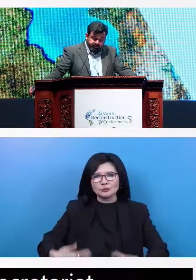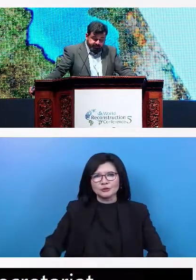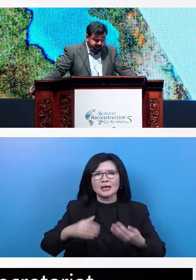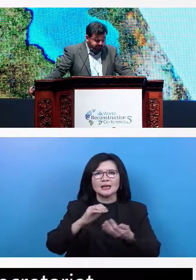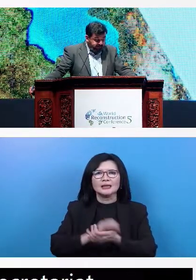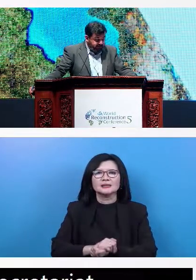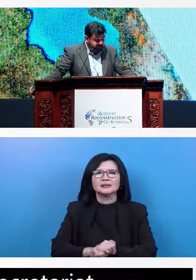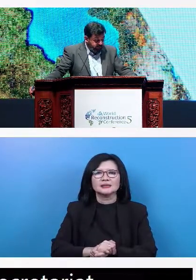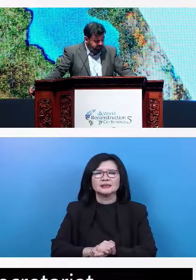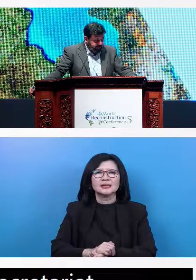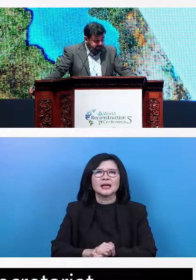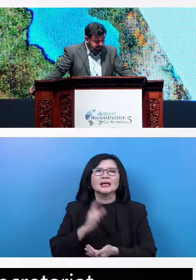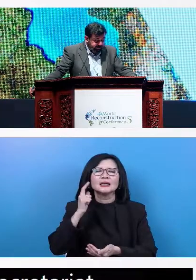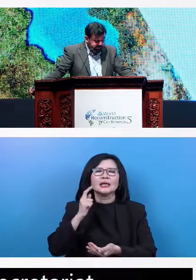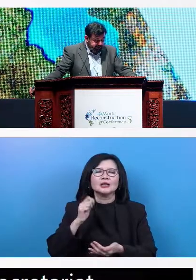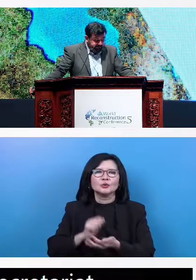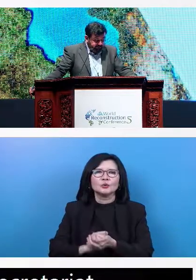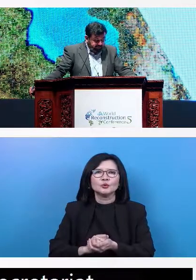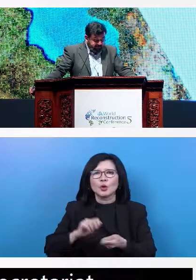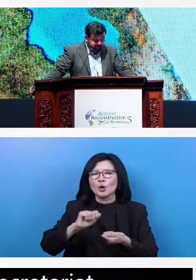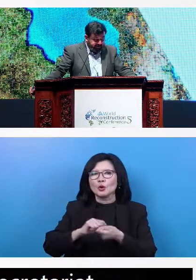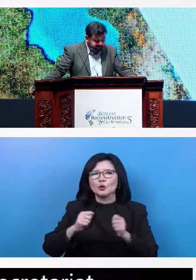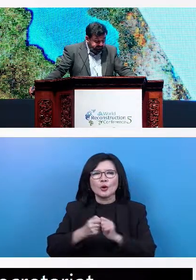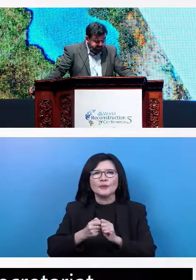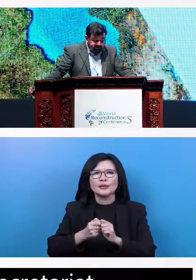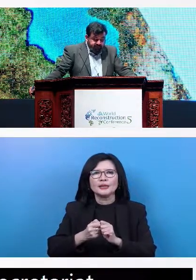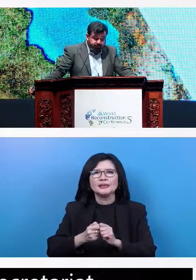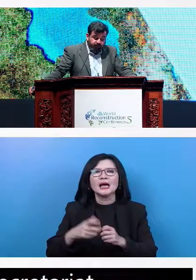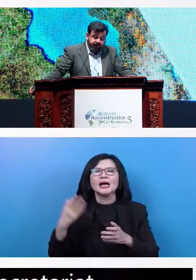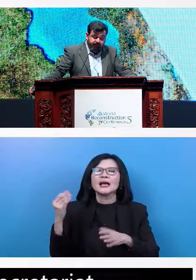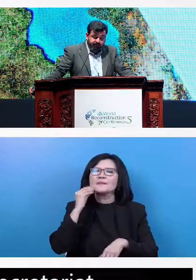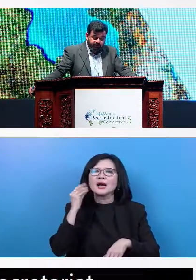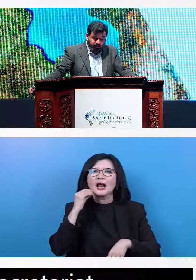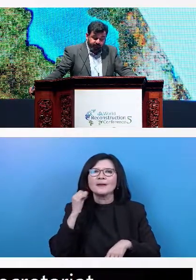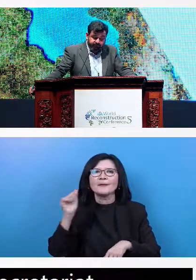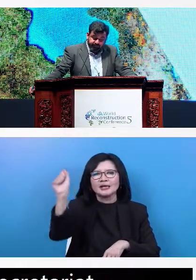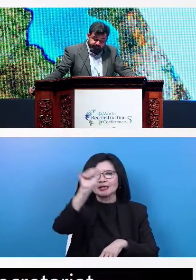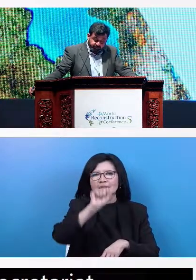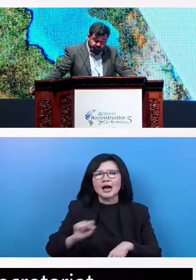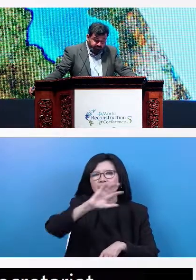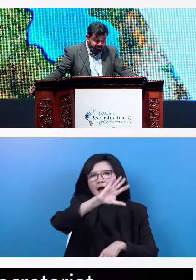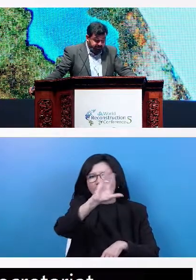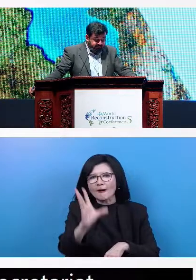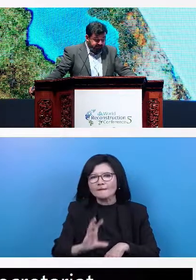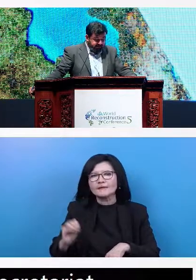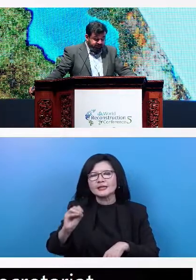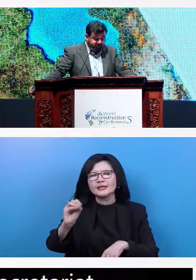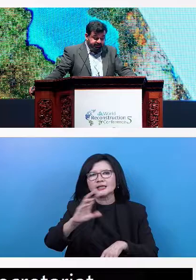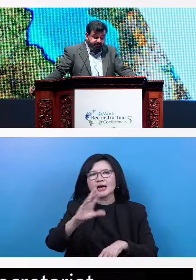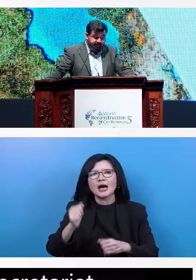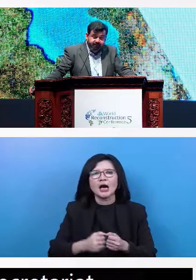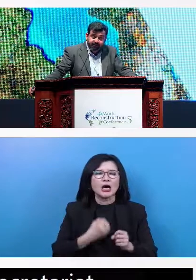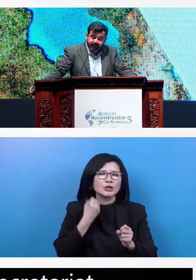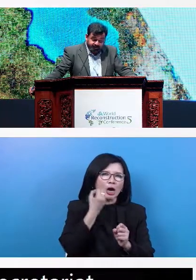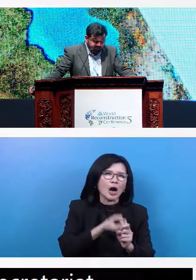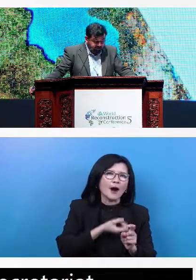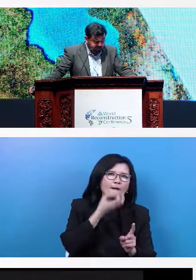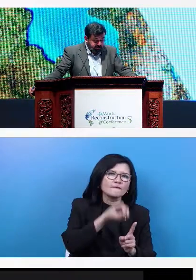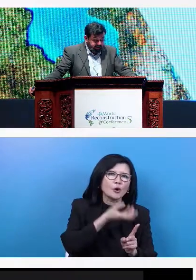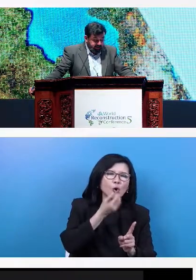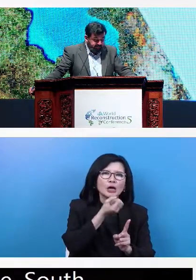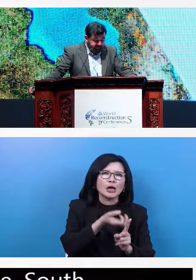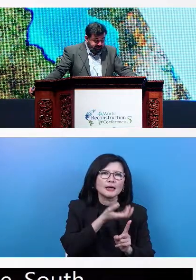hands-on experience in Africa, Europe, South Asia, and Southeast Asia, and is a strong advocate of shifting power from the international system